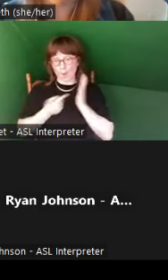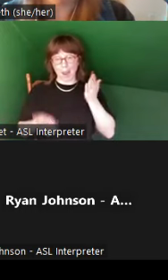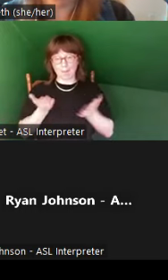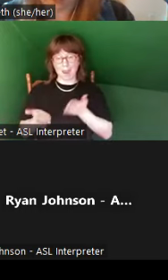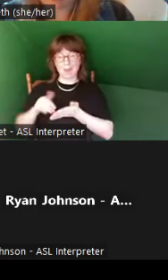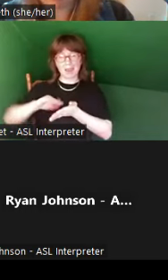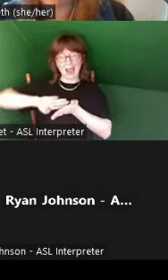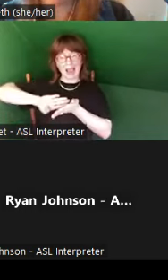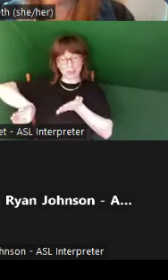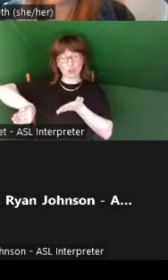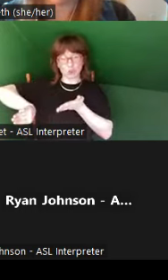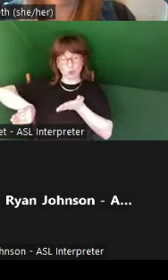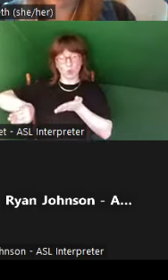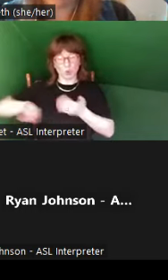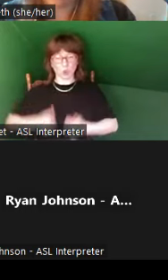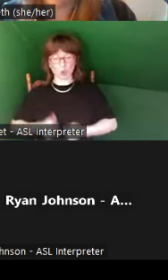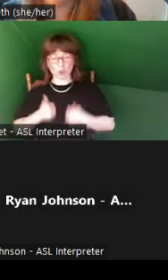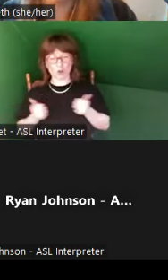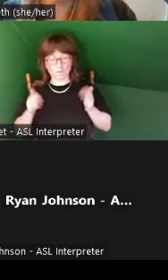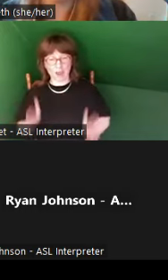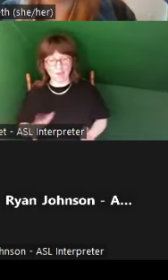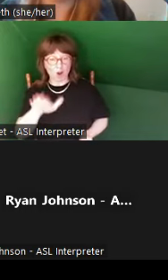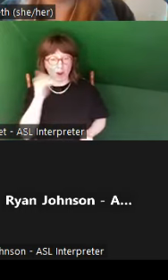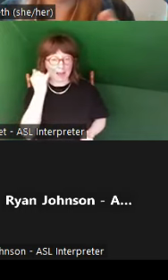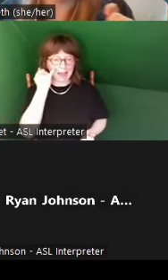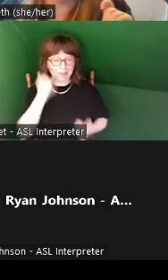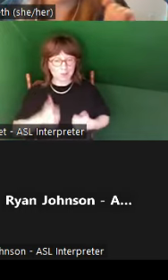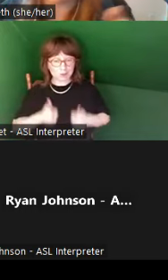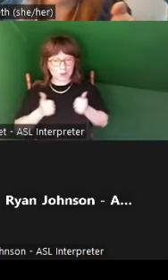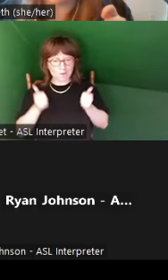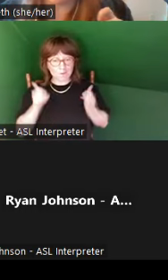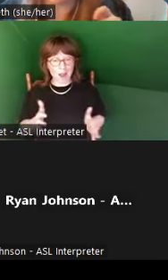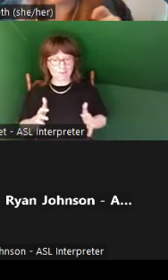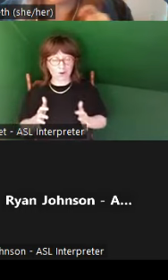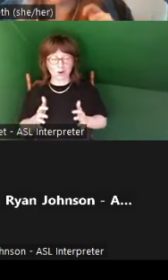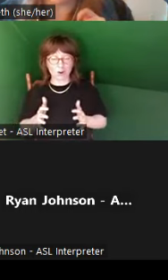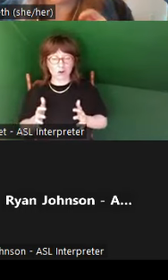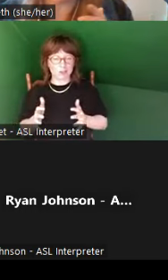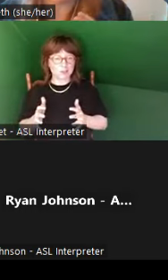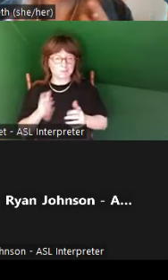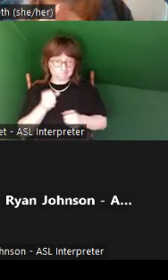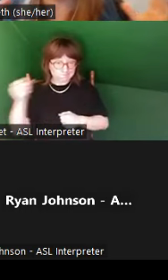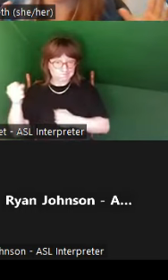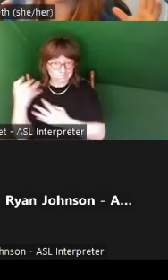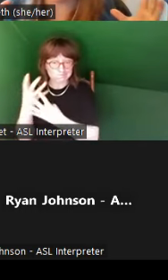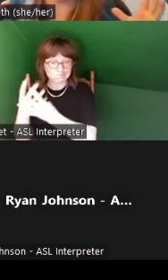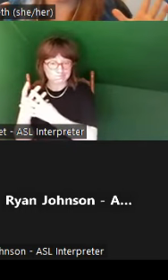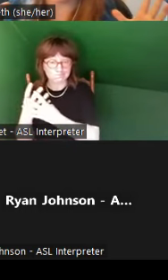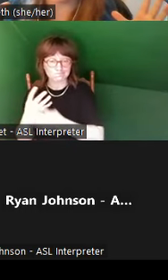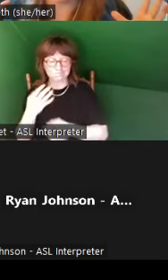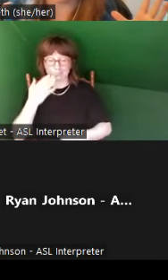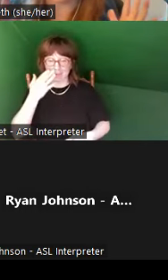been arrested for crimes against another person. So in order to